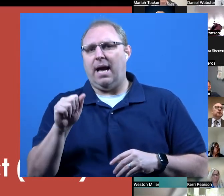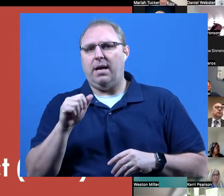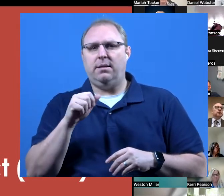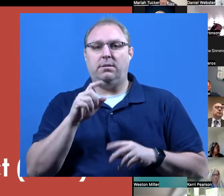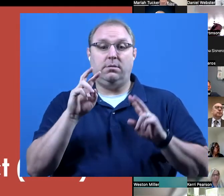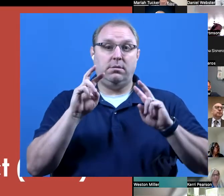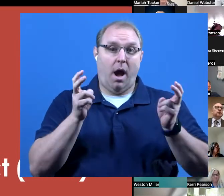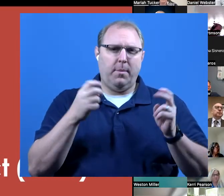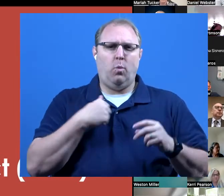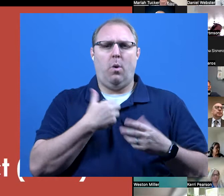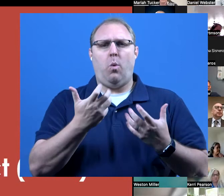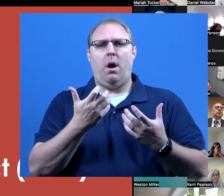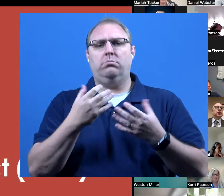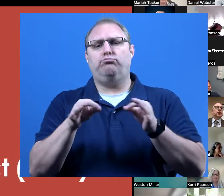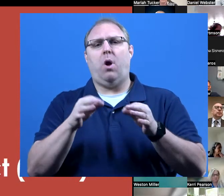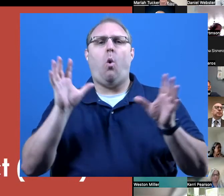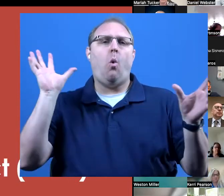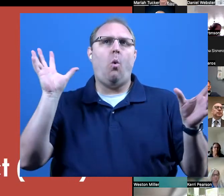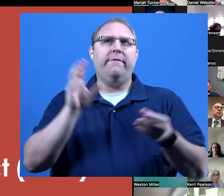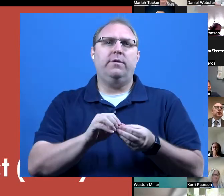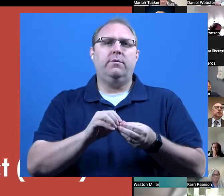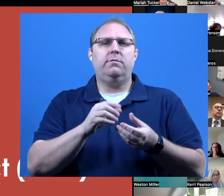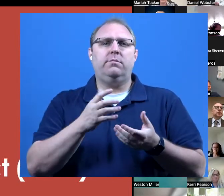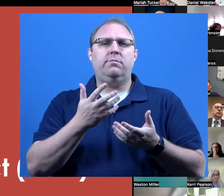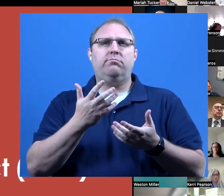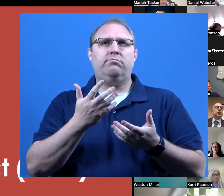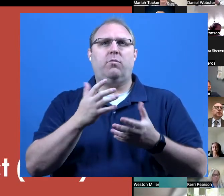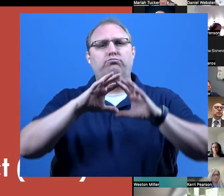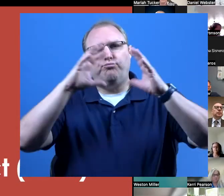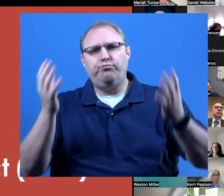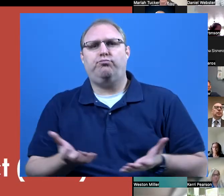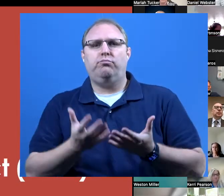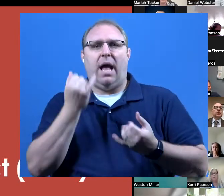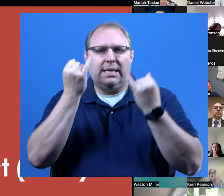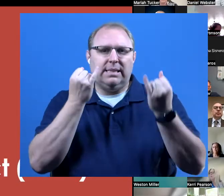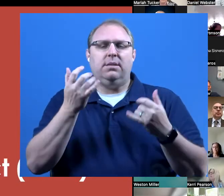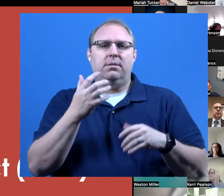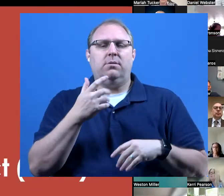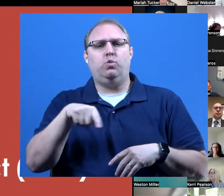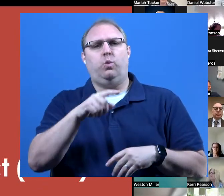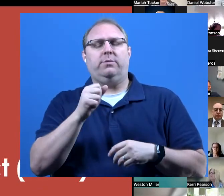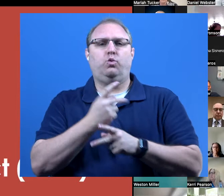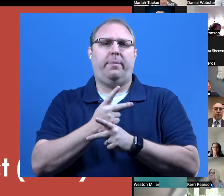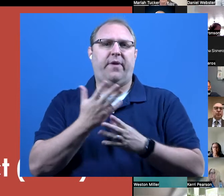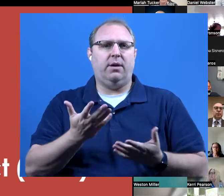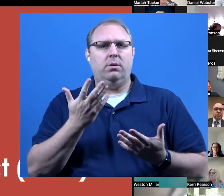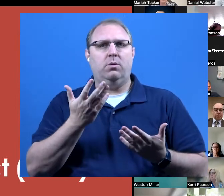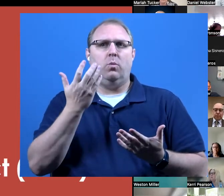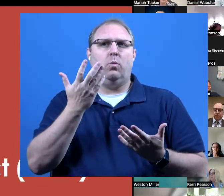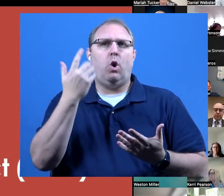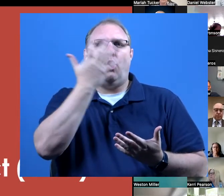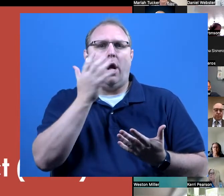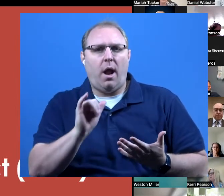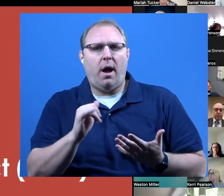supervisor should be involved with, should be recognizing and saying, hey, we may have a solution for that. But